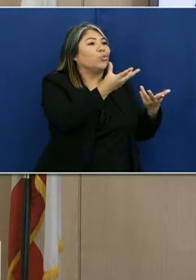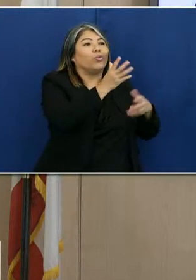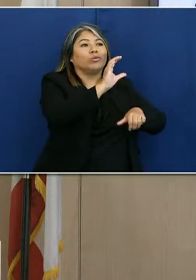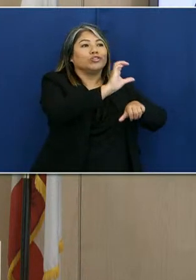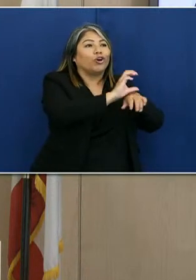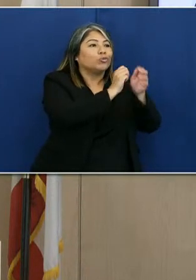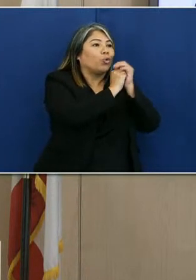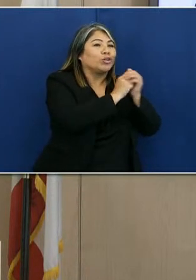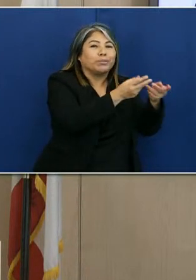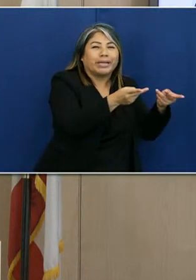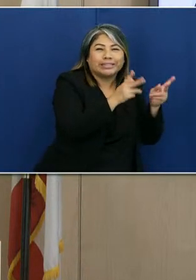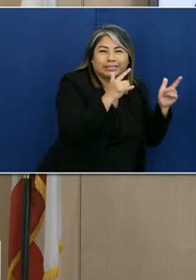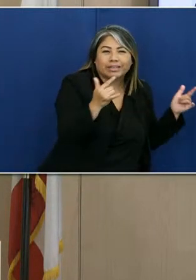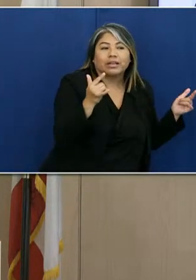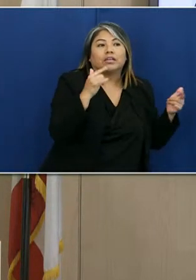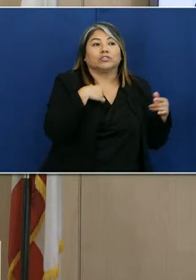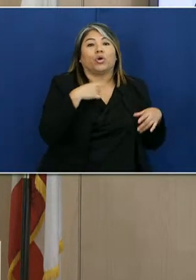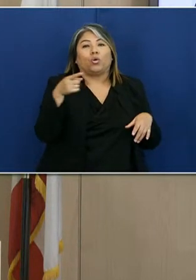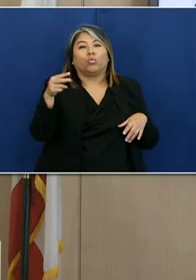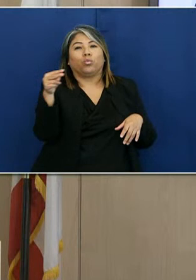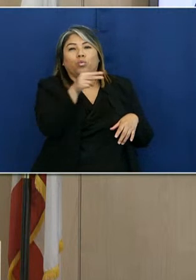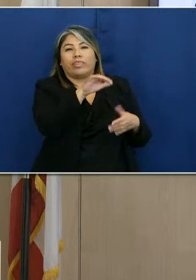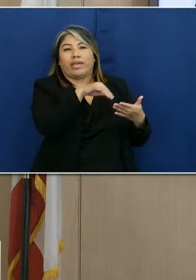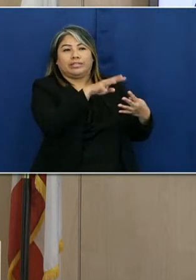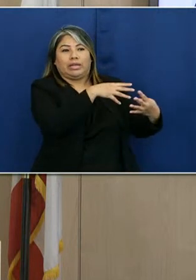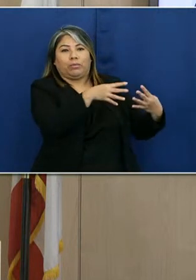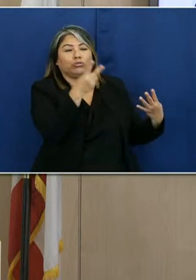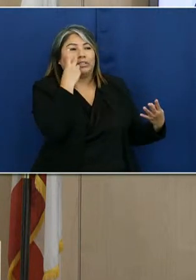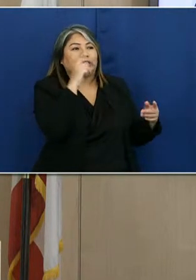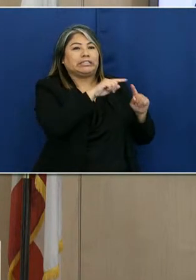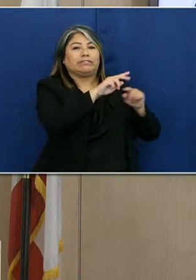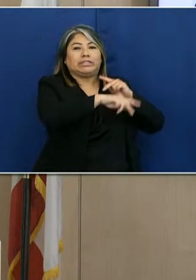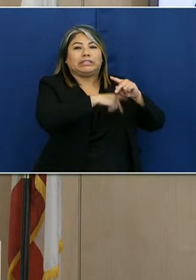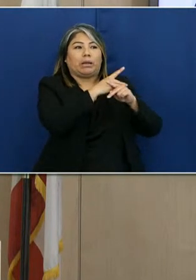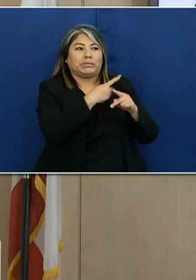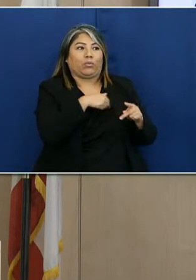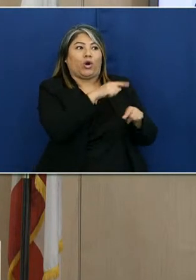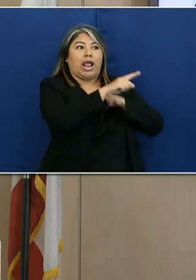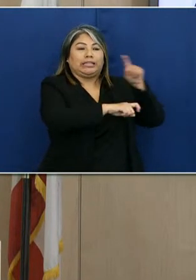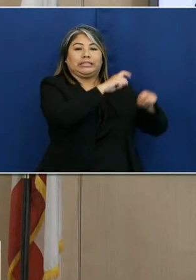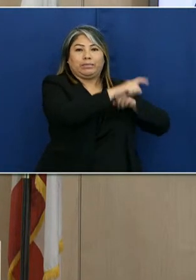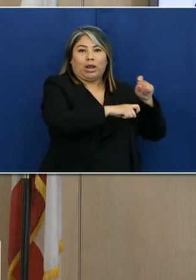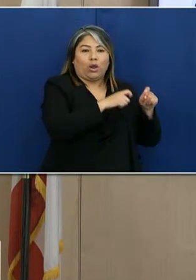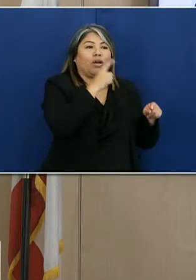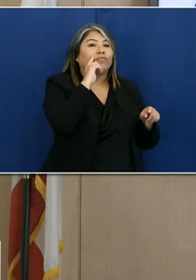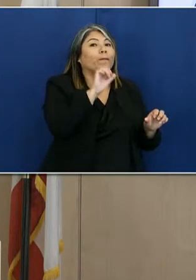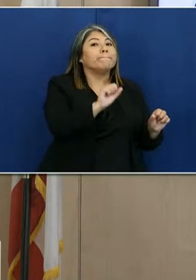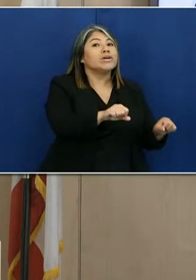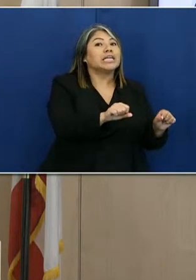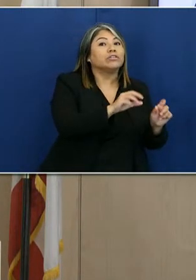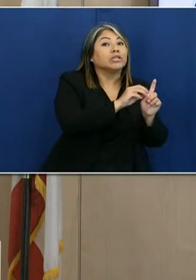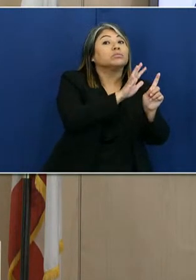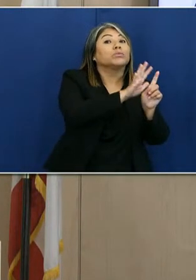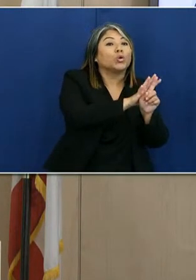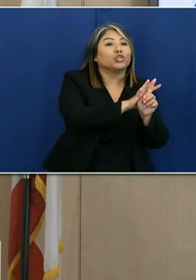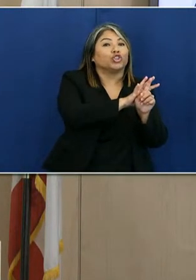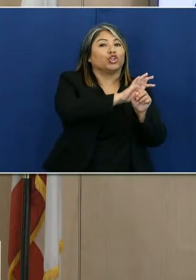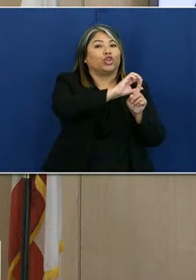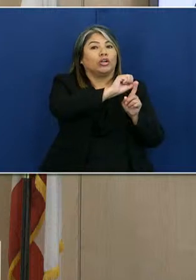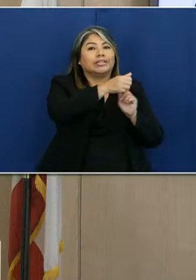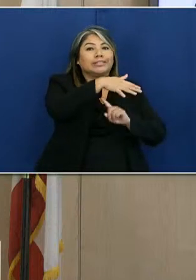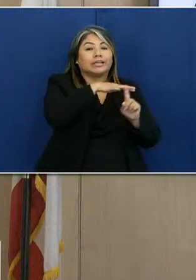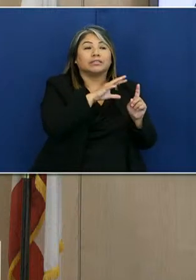worship. And again, I refer you to that table to see the different types of things that we're asking about for potential exposure settings,